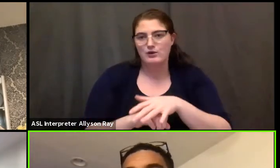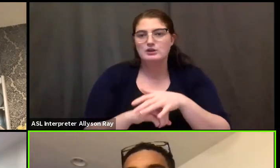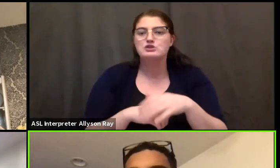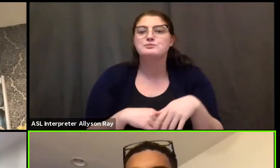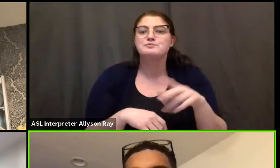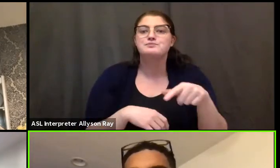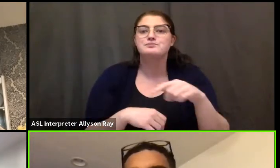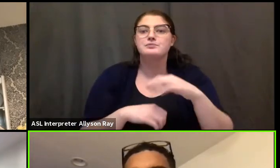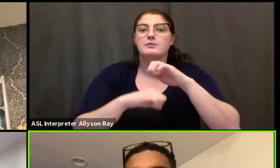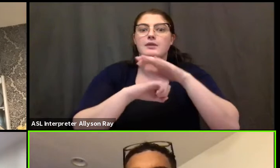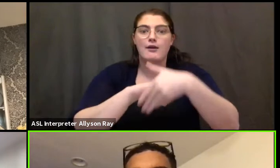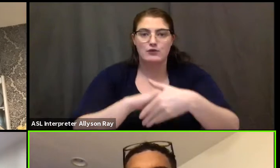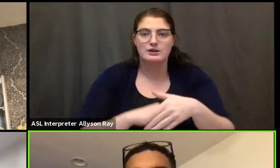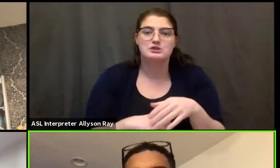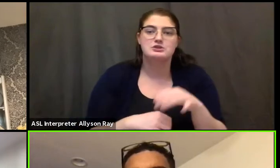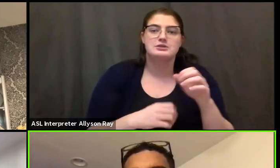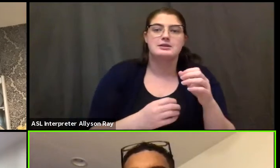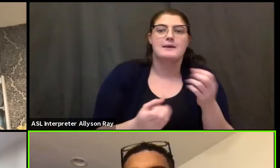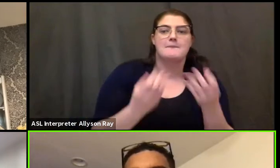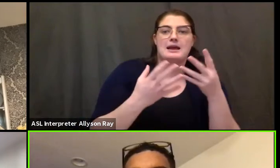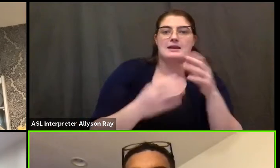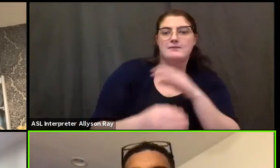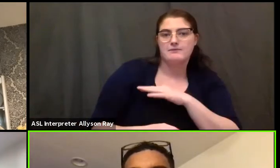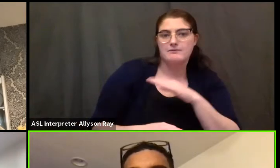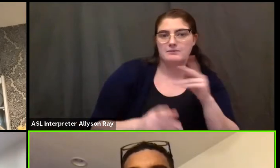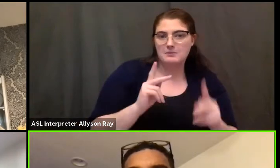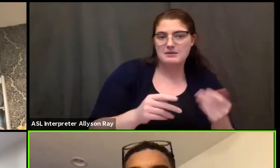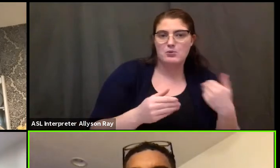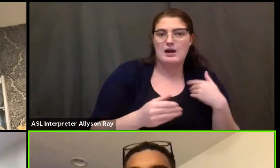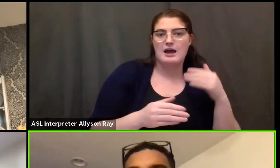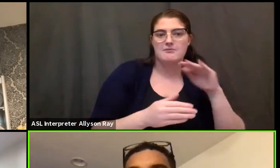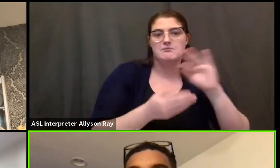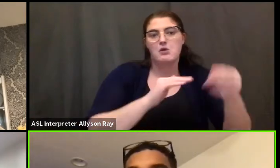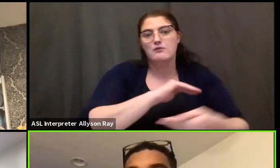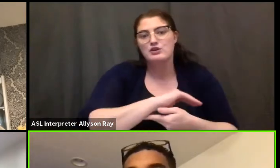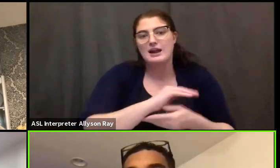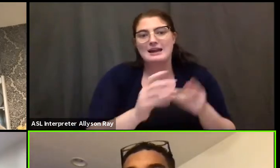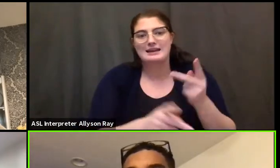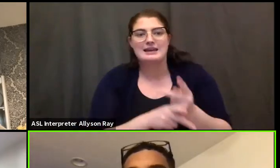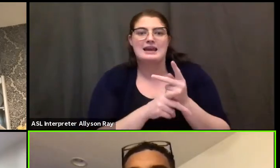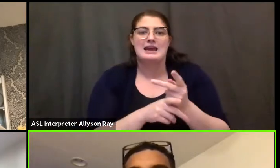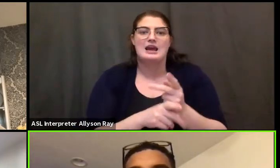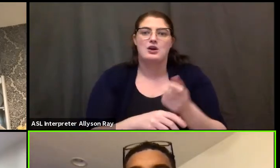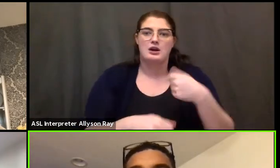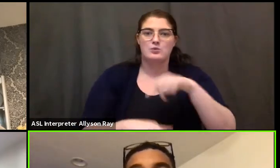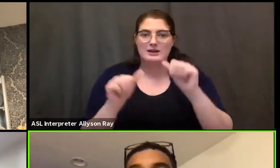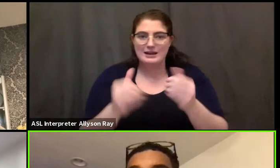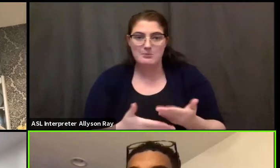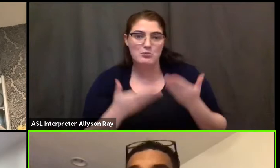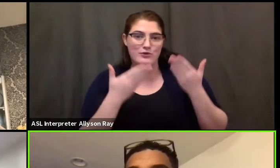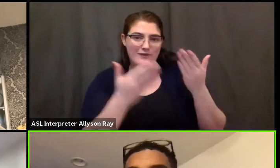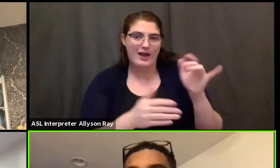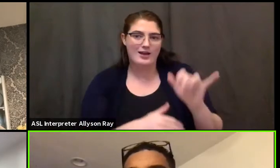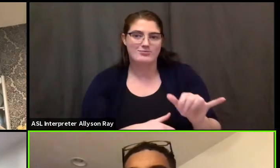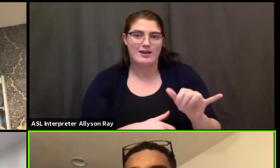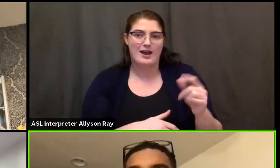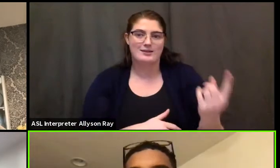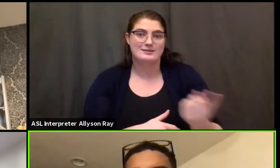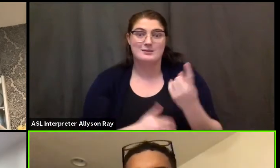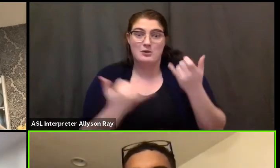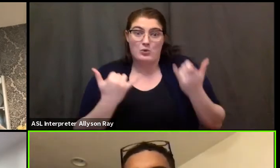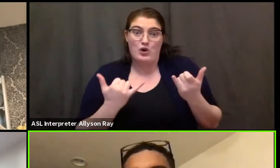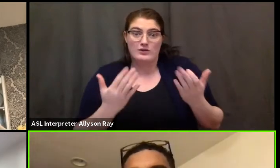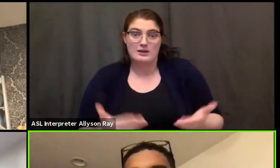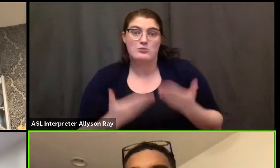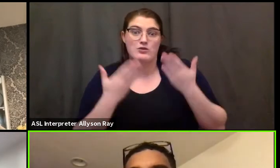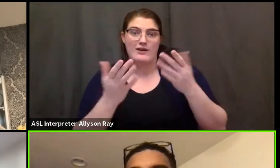limited evening and overnight, as well as 24-hour coverage. And that's something that we would be able to provide. It's something that we're currently providing on